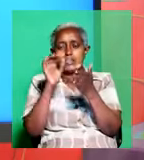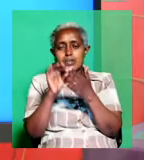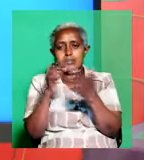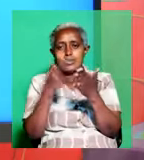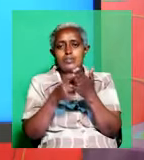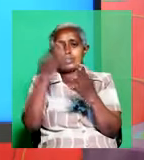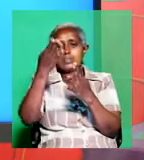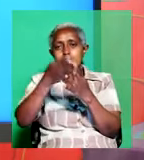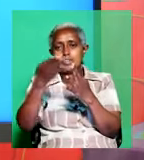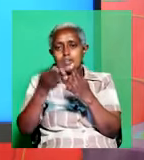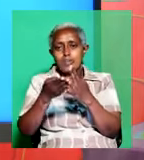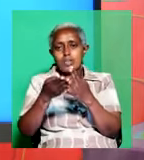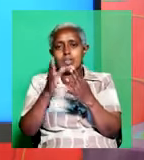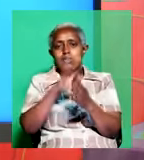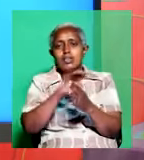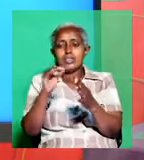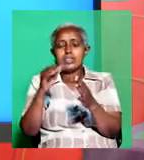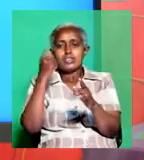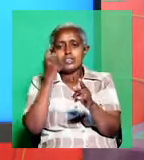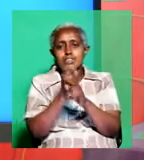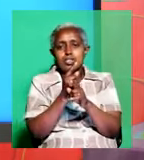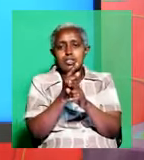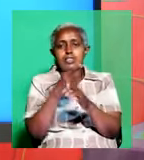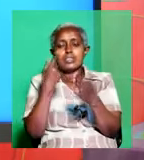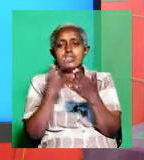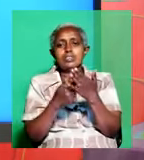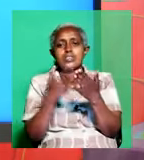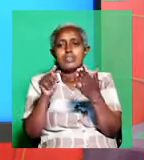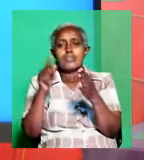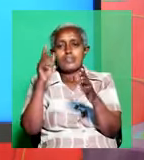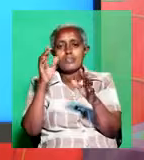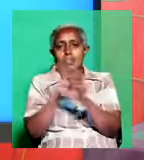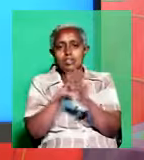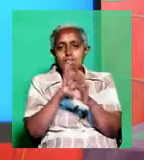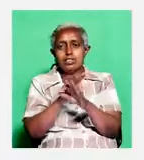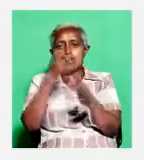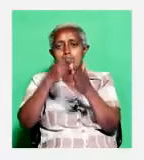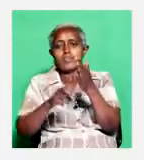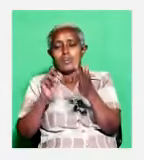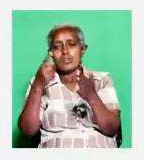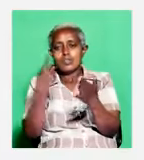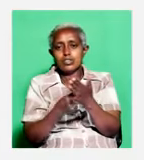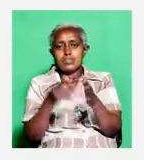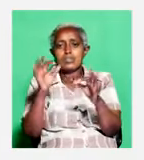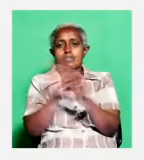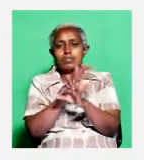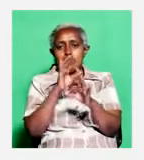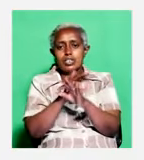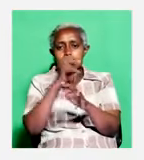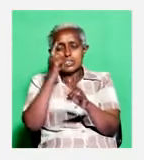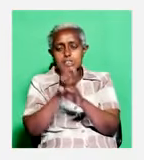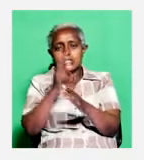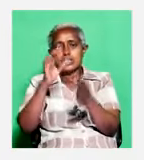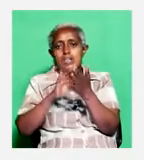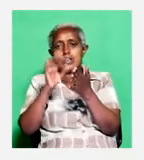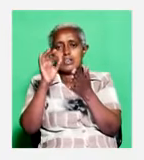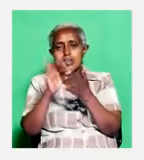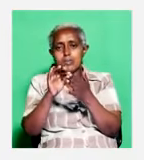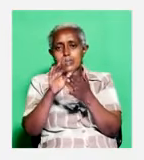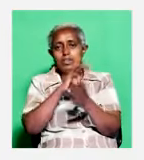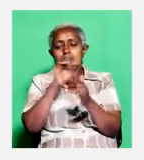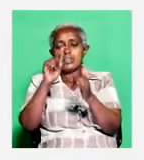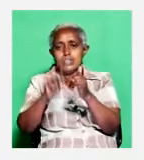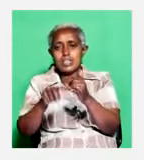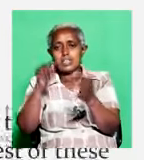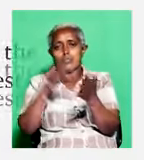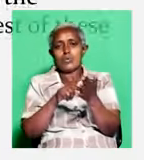that interval, and then you check the functional value of that function at the critical number at the